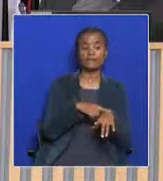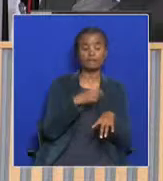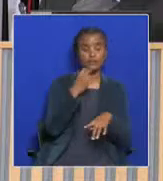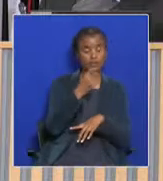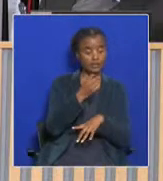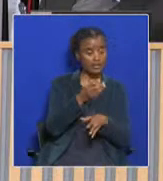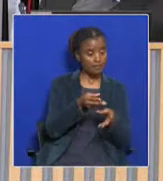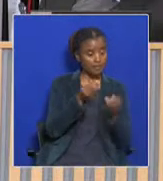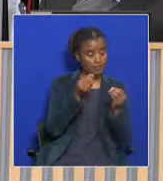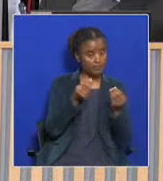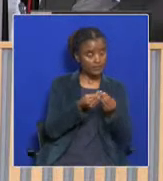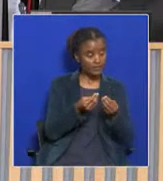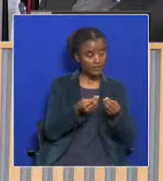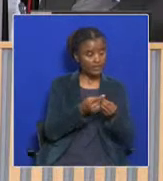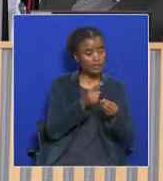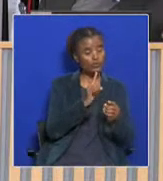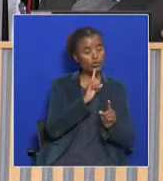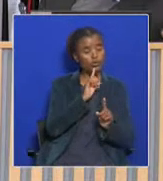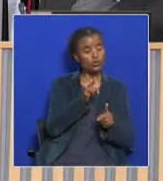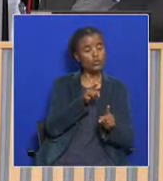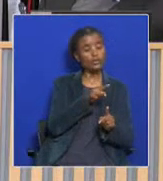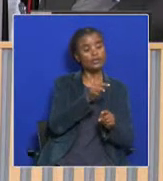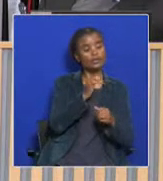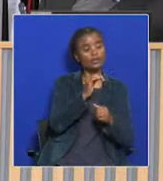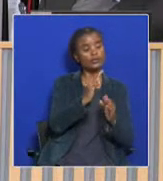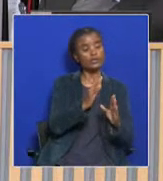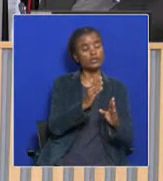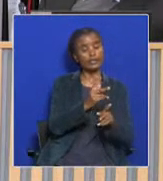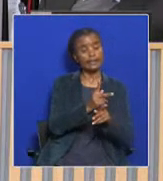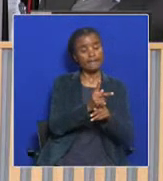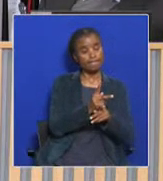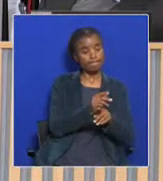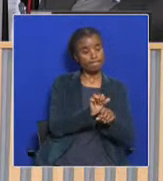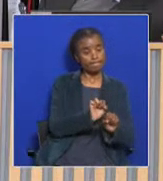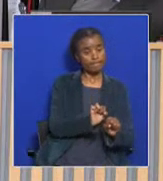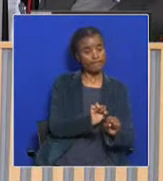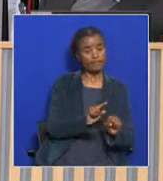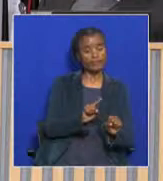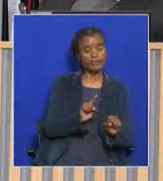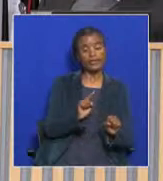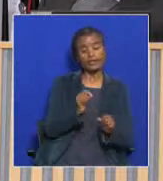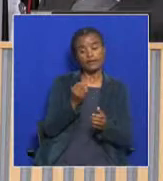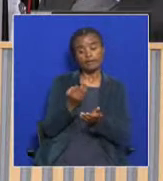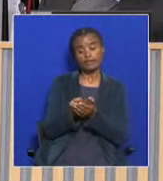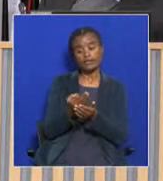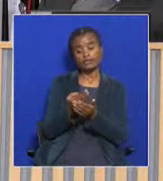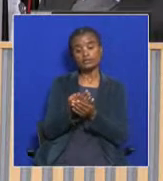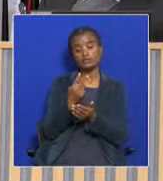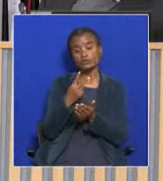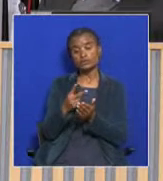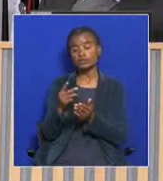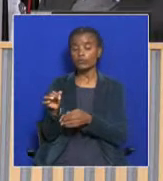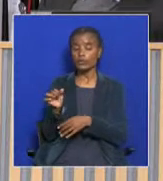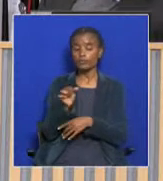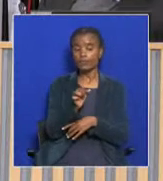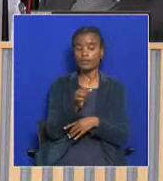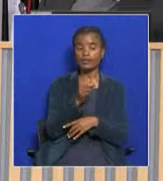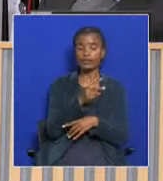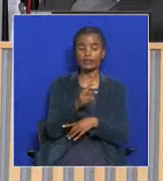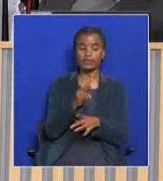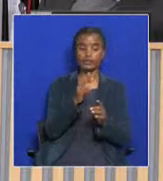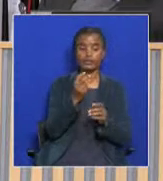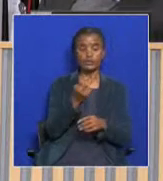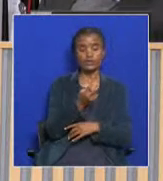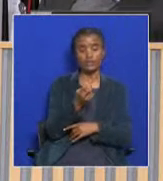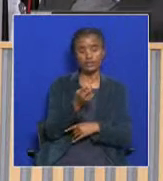be detained. These were the facts, and we went back and searched. I'm sure we will not reject that kind